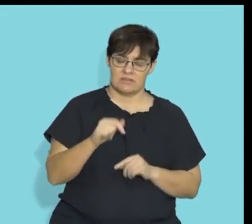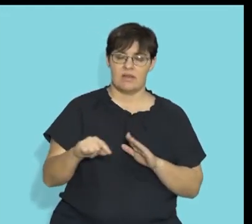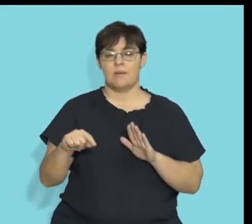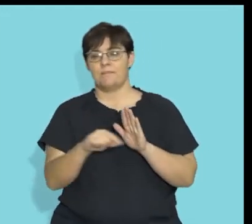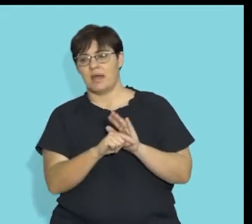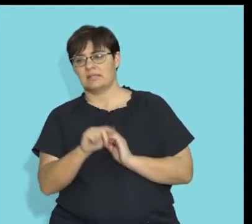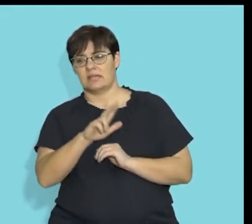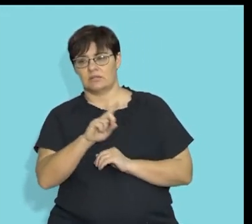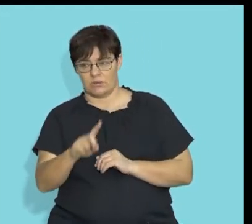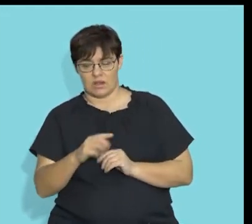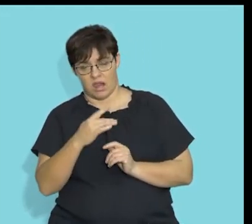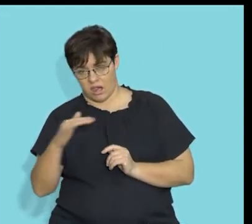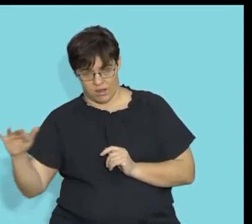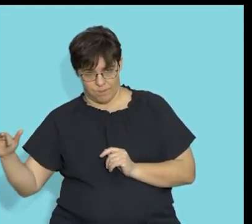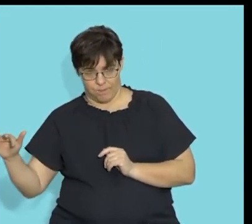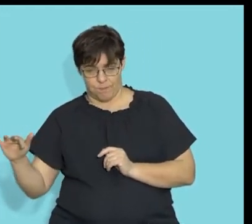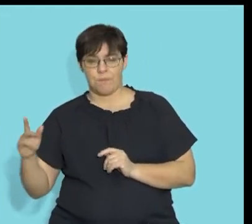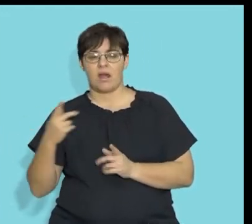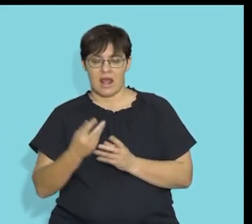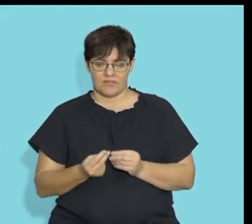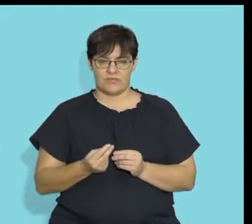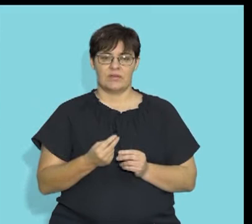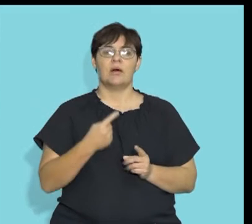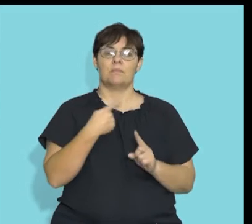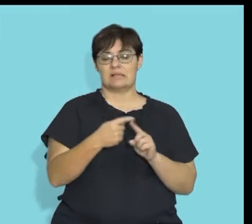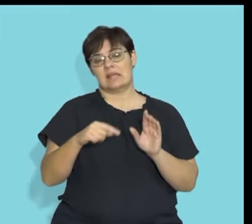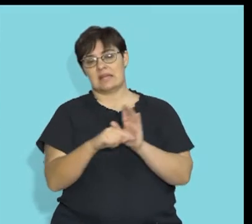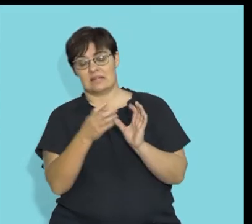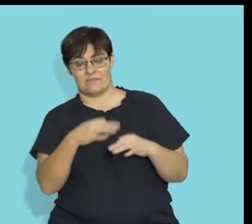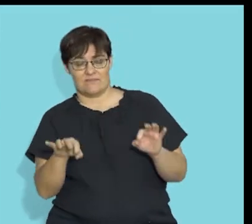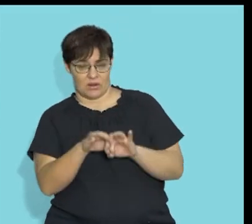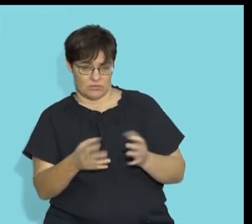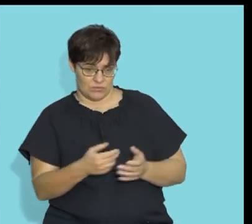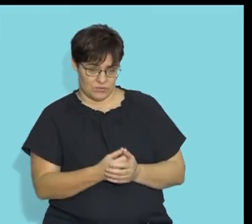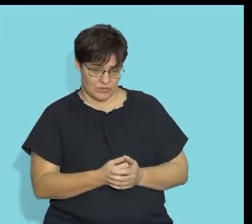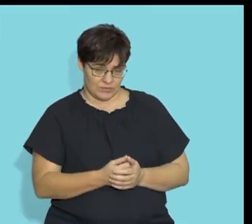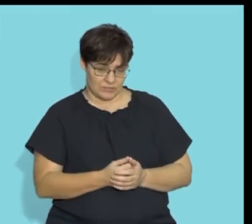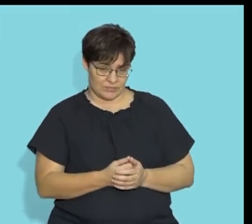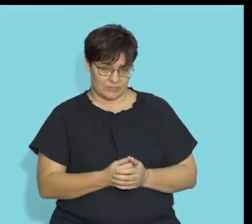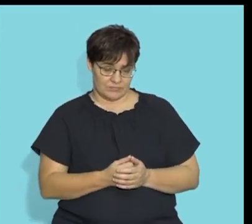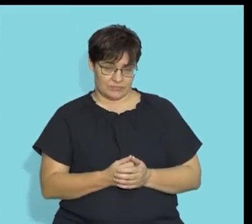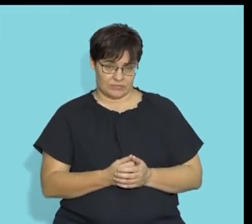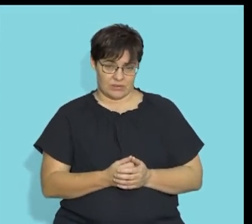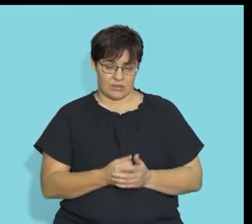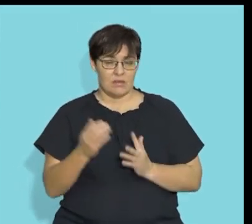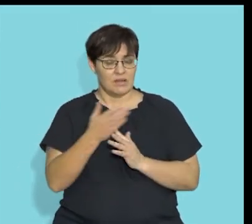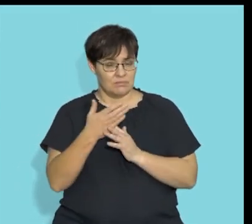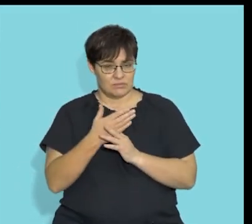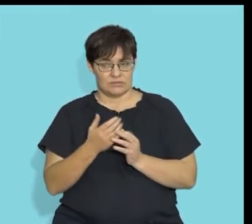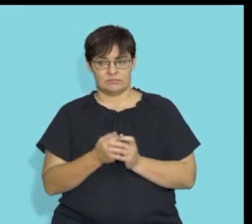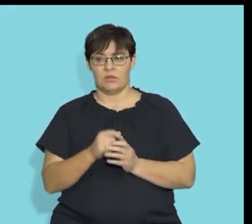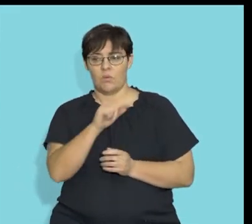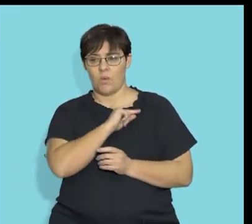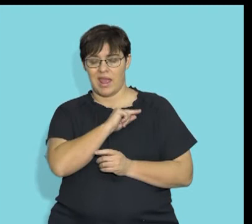27 minus 81. So a series may also just have negative values or negative signs rather in